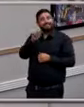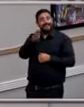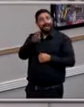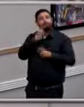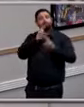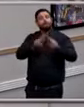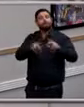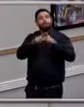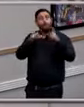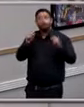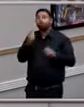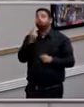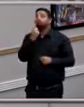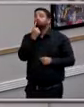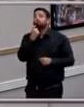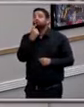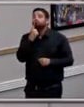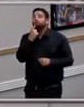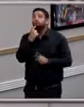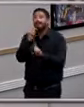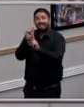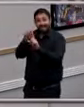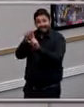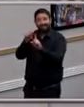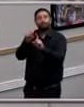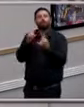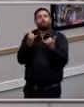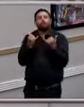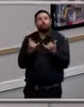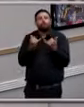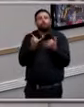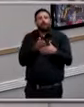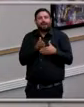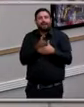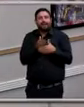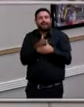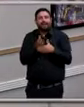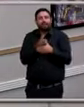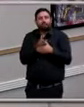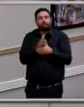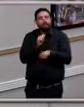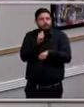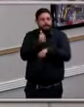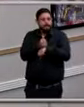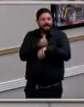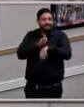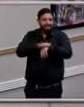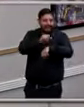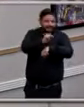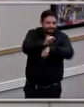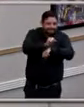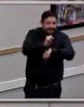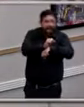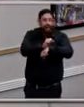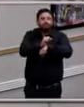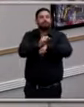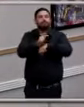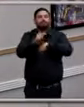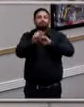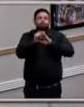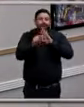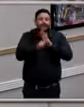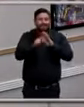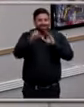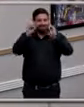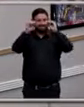are displayed in red are the student's current average based on the assignment grades that a teacher has